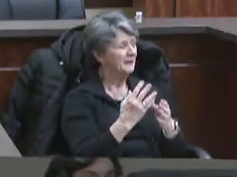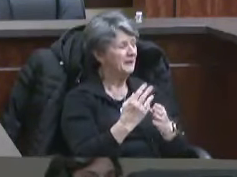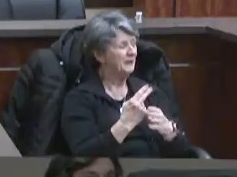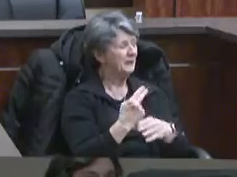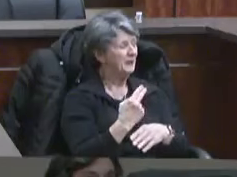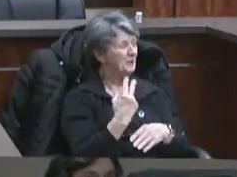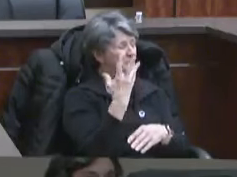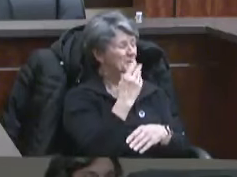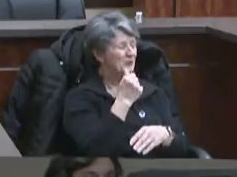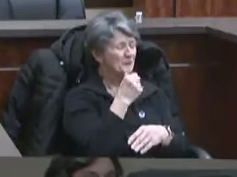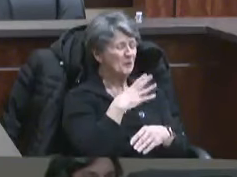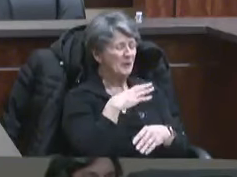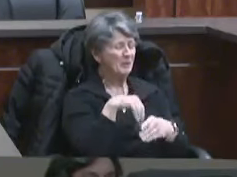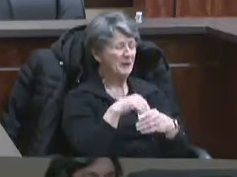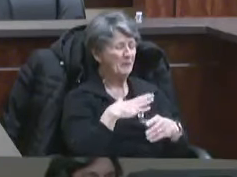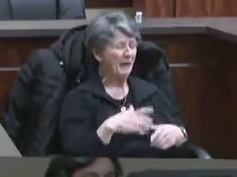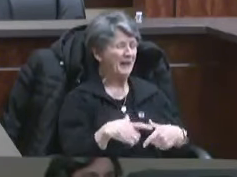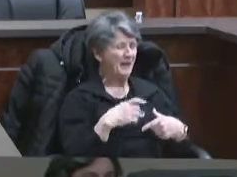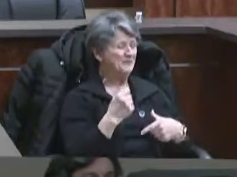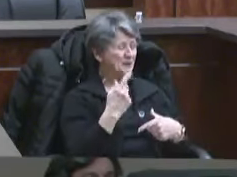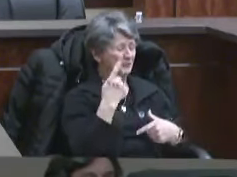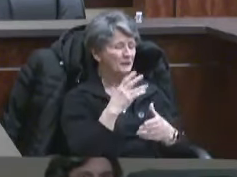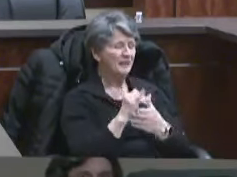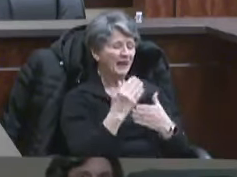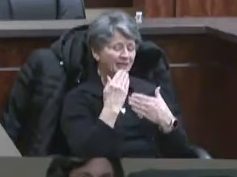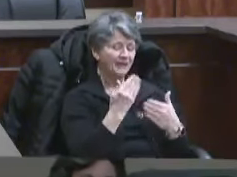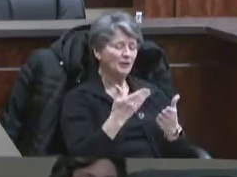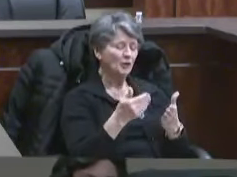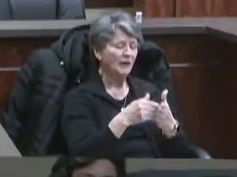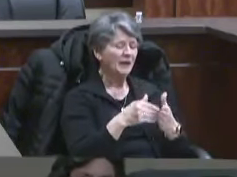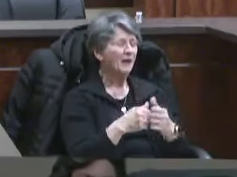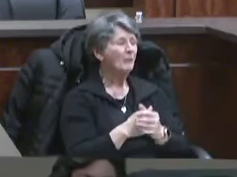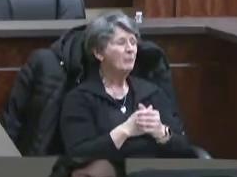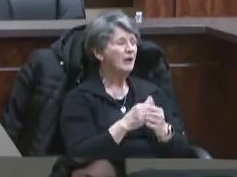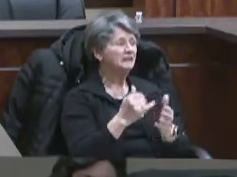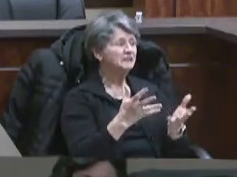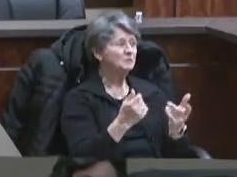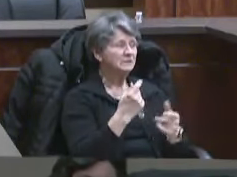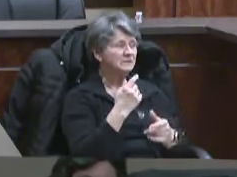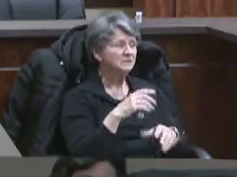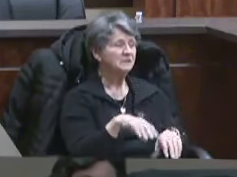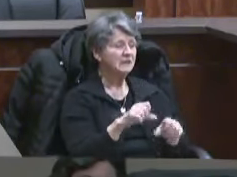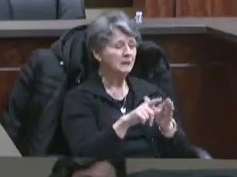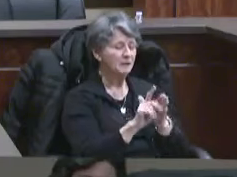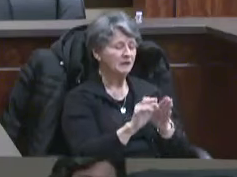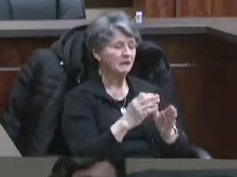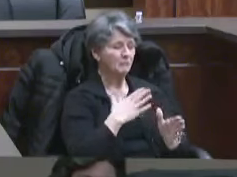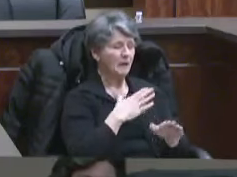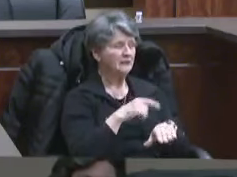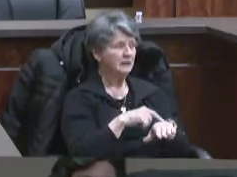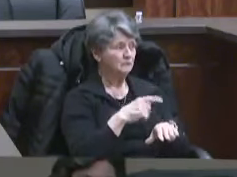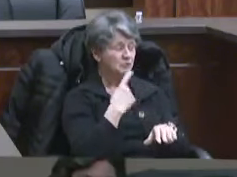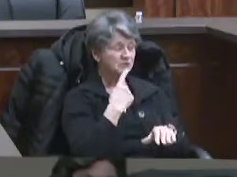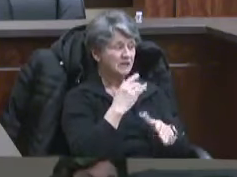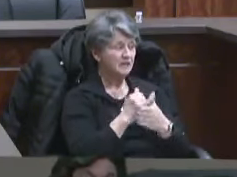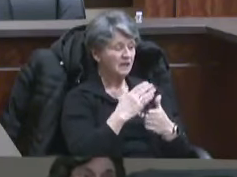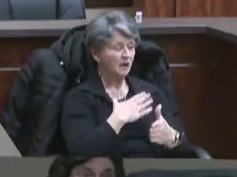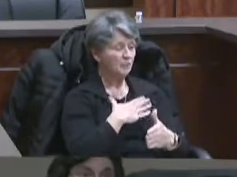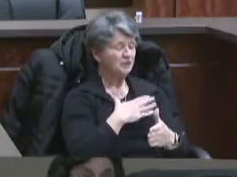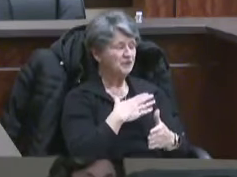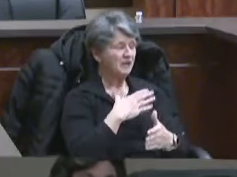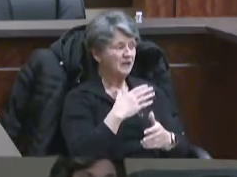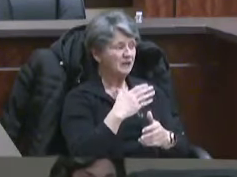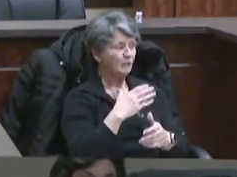my entire life. So for that, I thank you again. Pour it on. I just wanted to take a moment of my time to say that I appreciate every